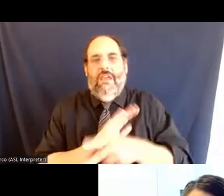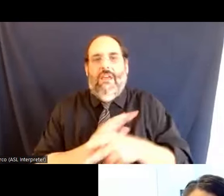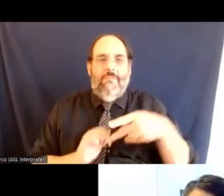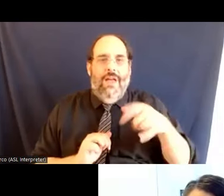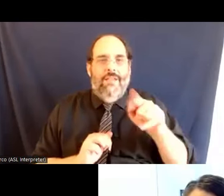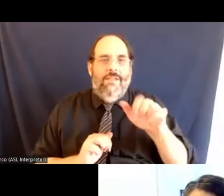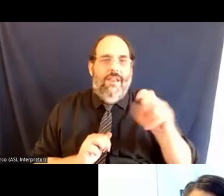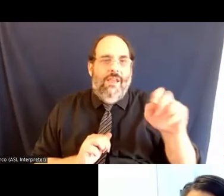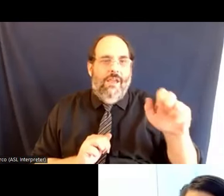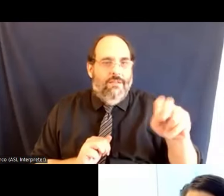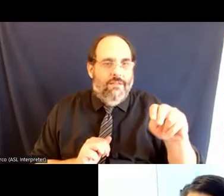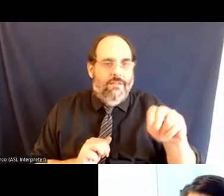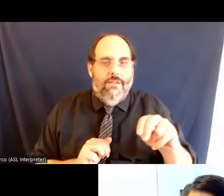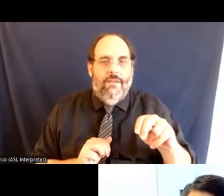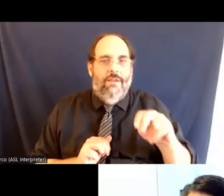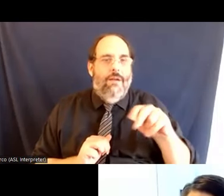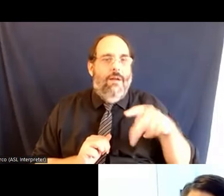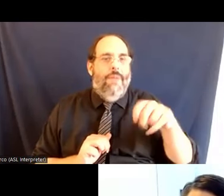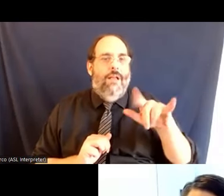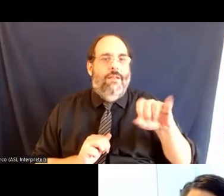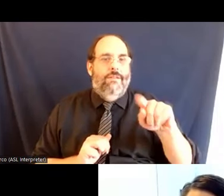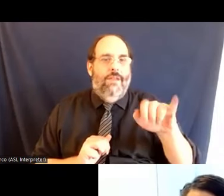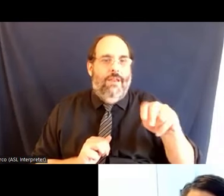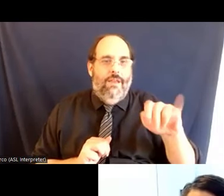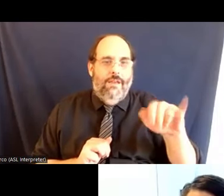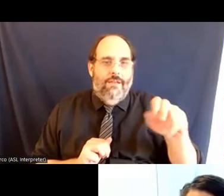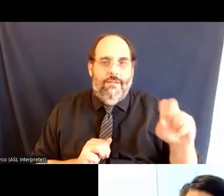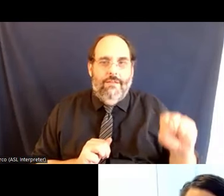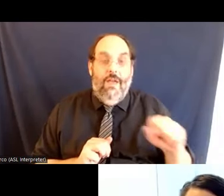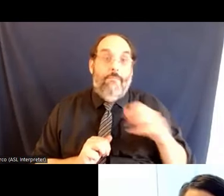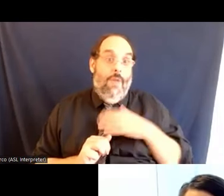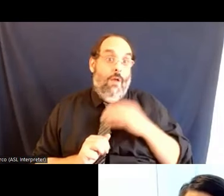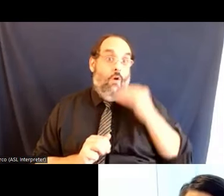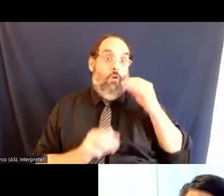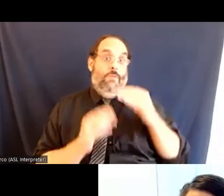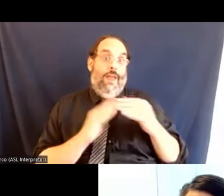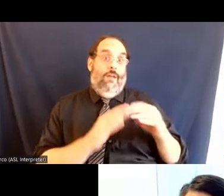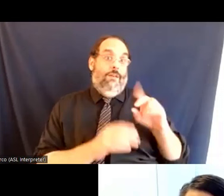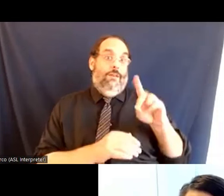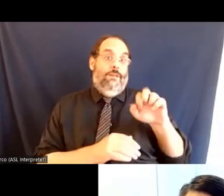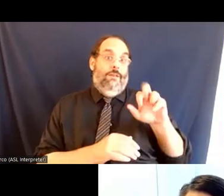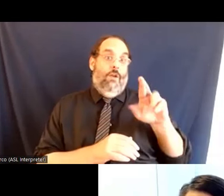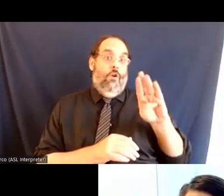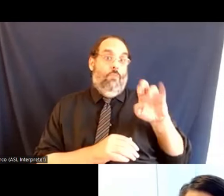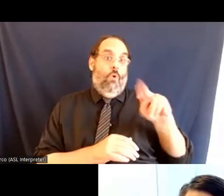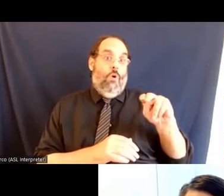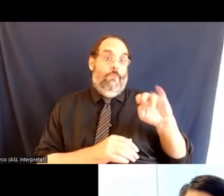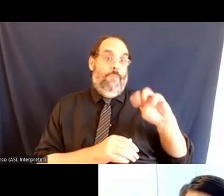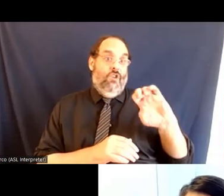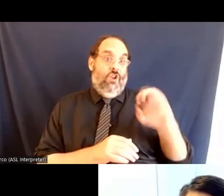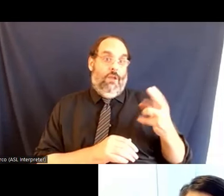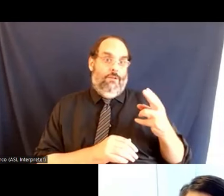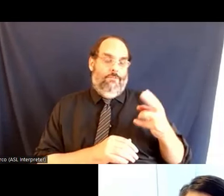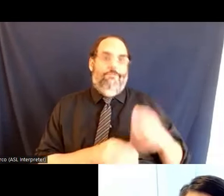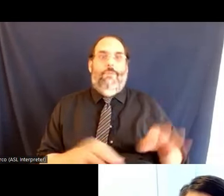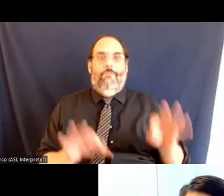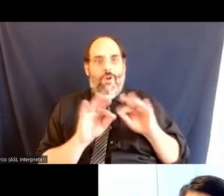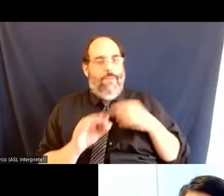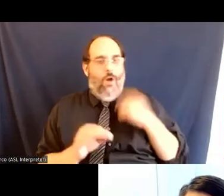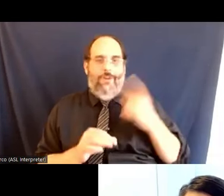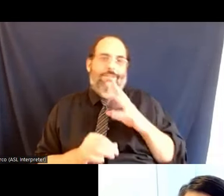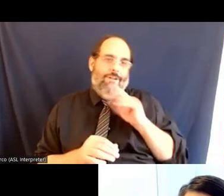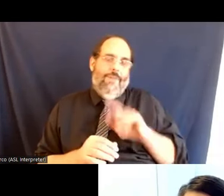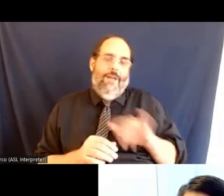of Dearborn, Michigan, which I can never do any of these sessions without mentioning because it's so incredibly important to me. When we trend on